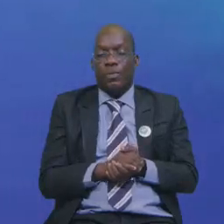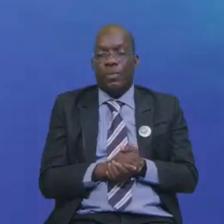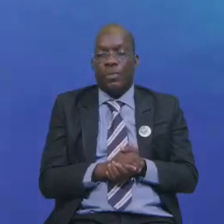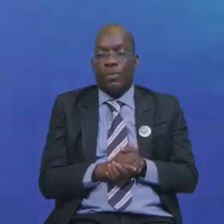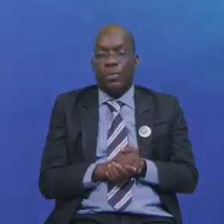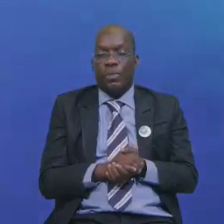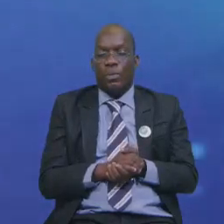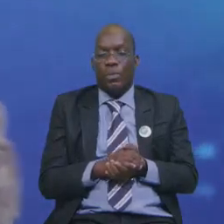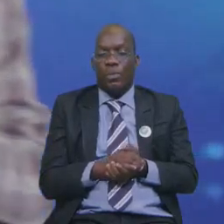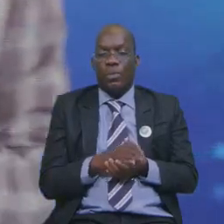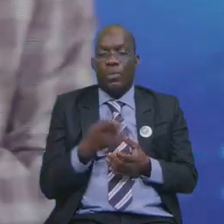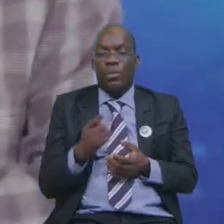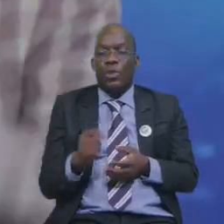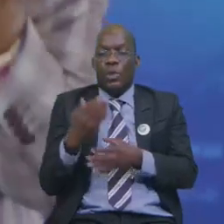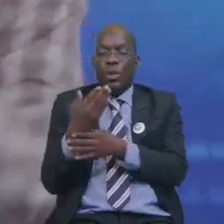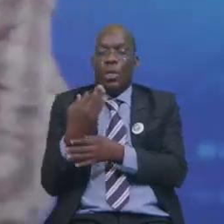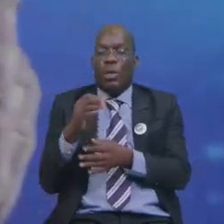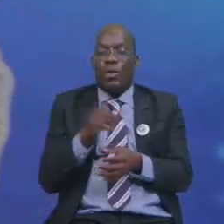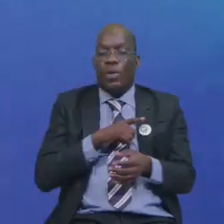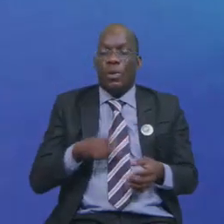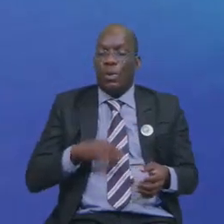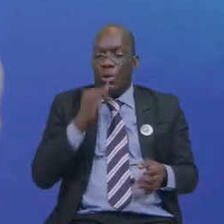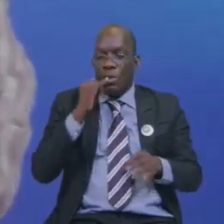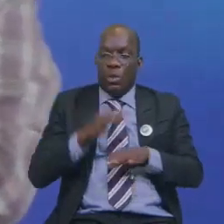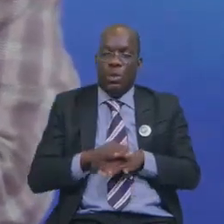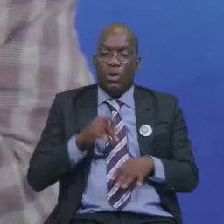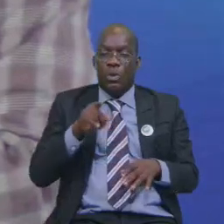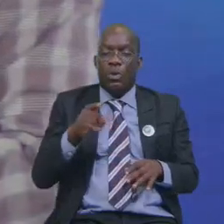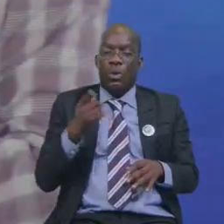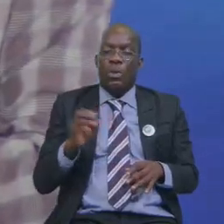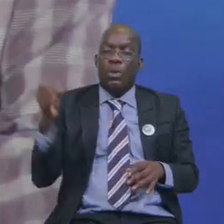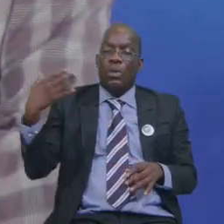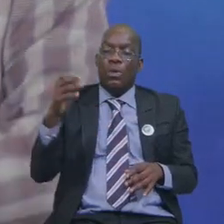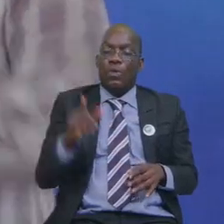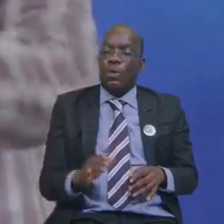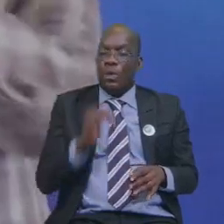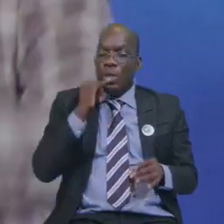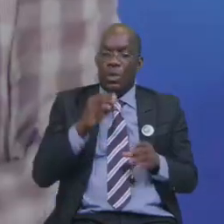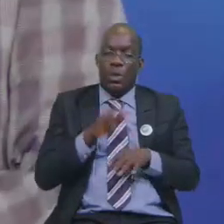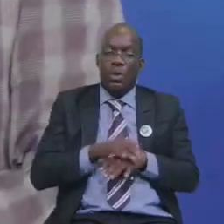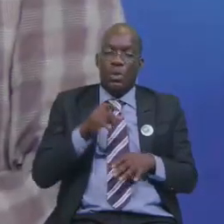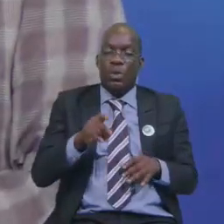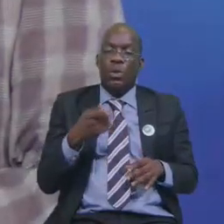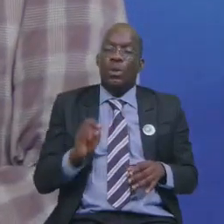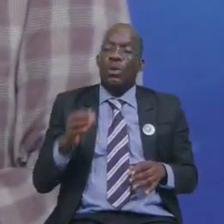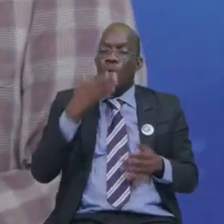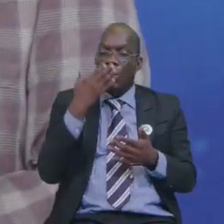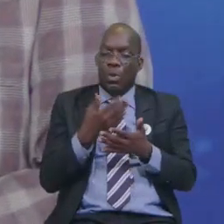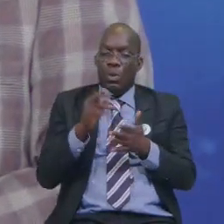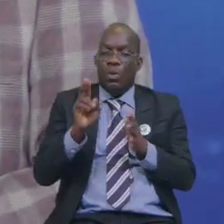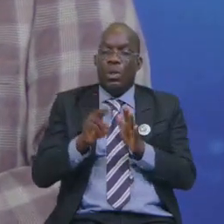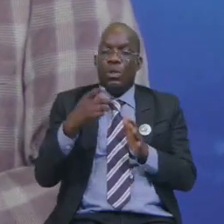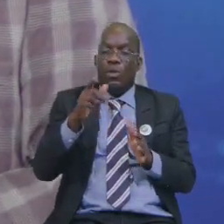The hand of the Lord is upon you. The grace of the Lord is available for you. The goodness of God will never fail